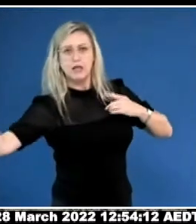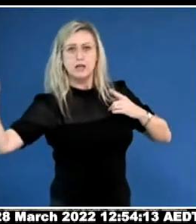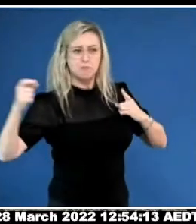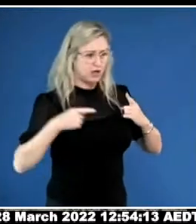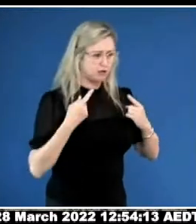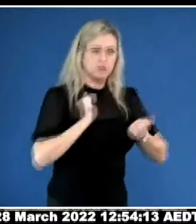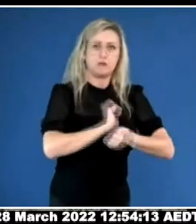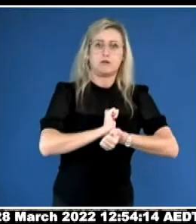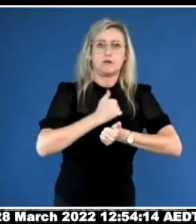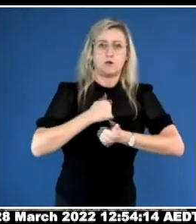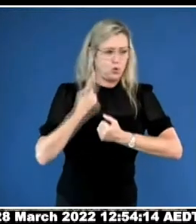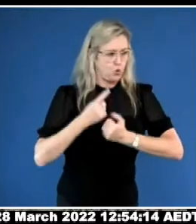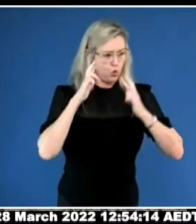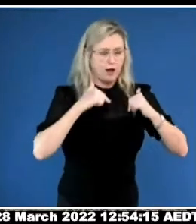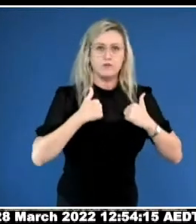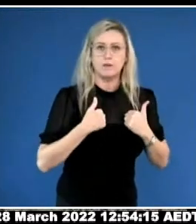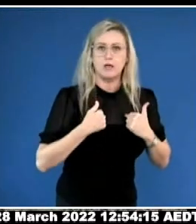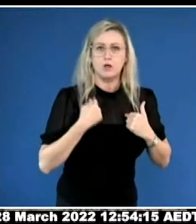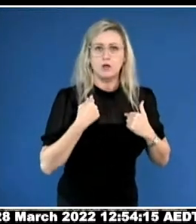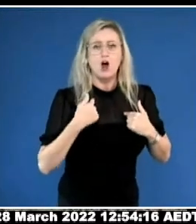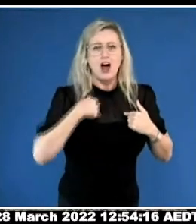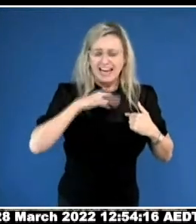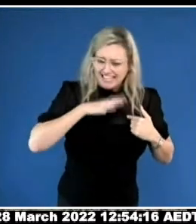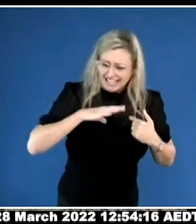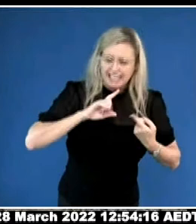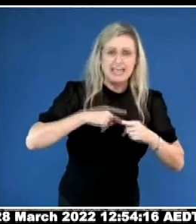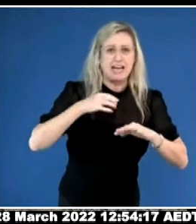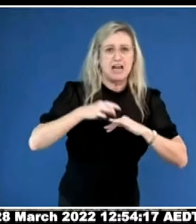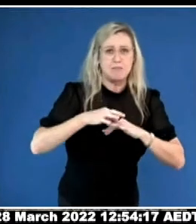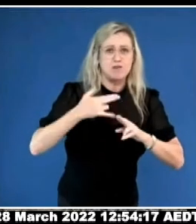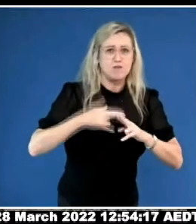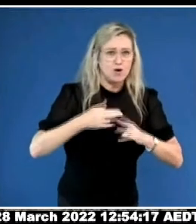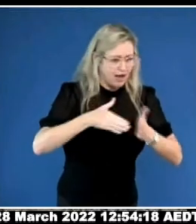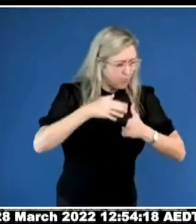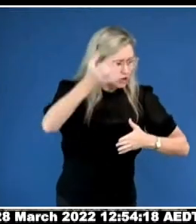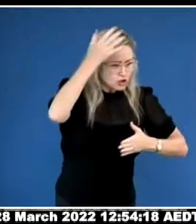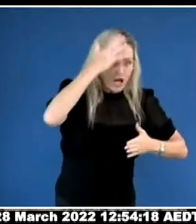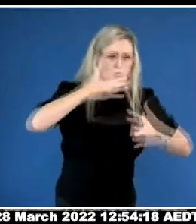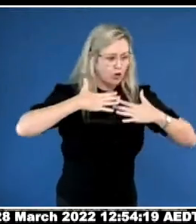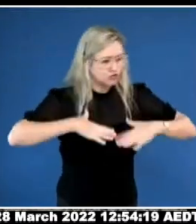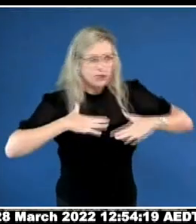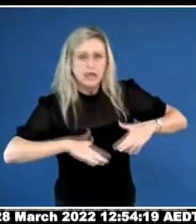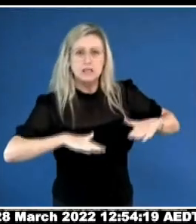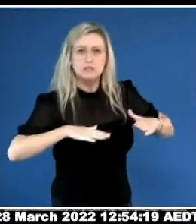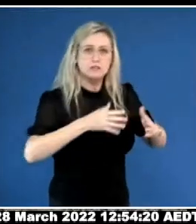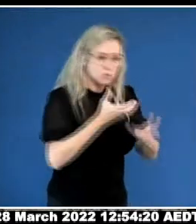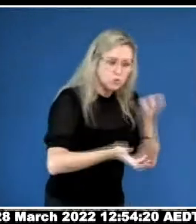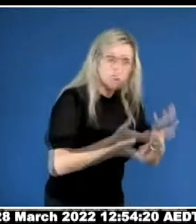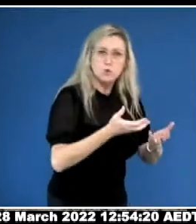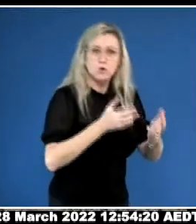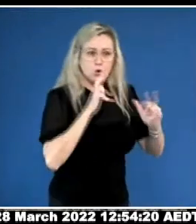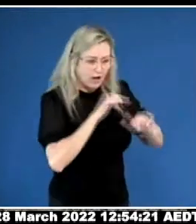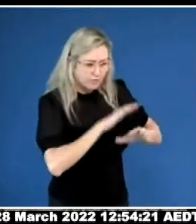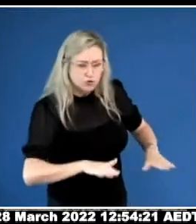want. I might have needed him to survive, which is what family violence services, what people don't understand for women with disabilities, is that we